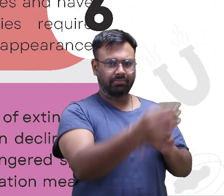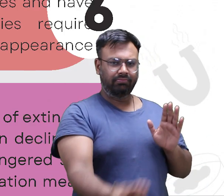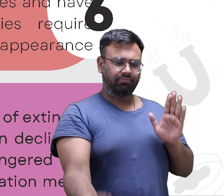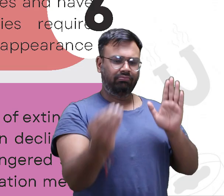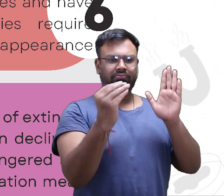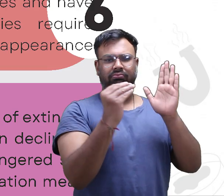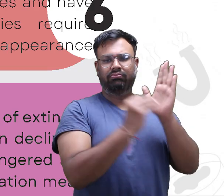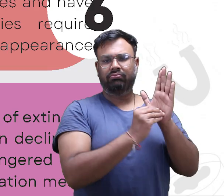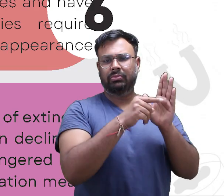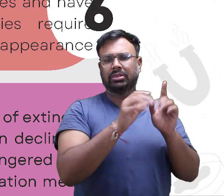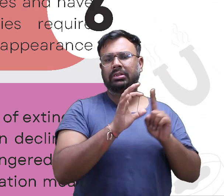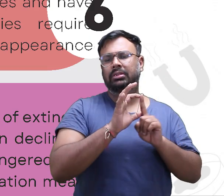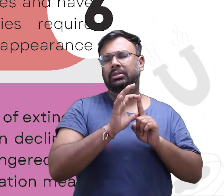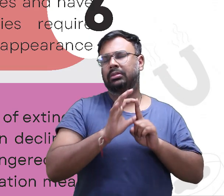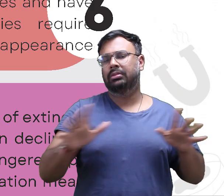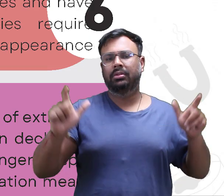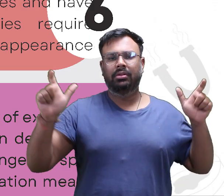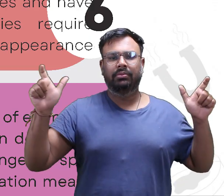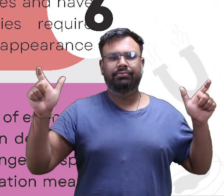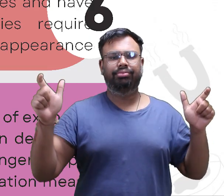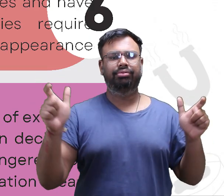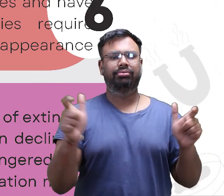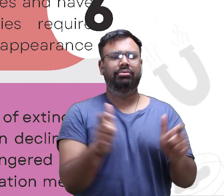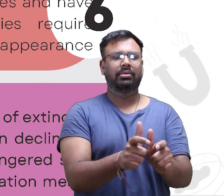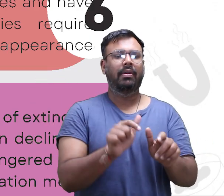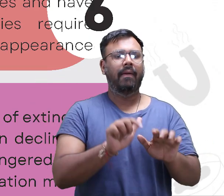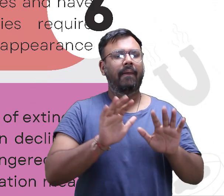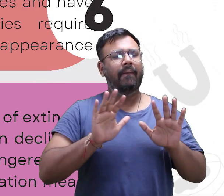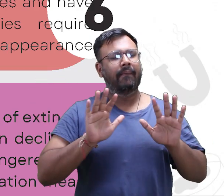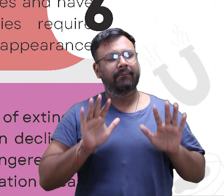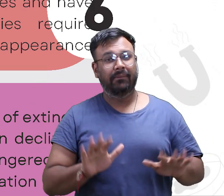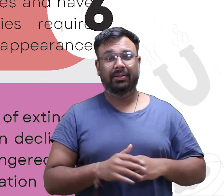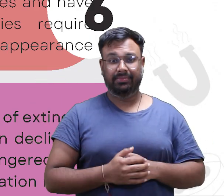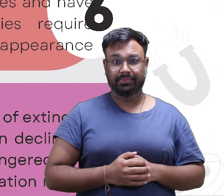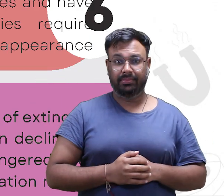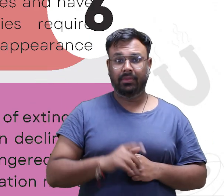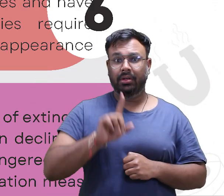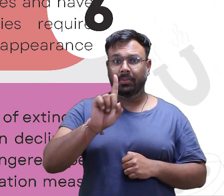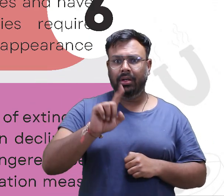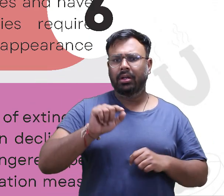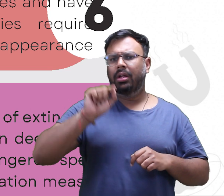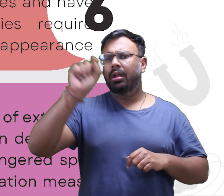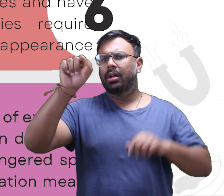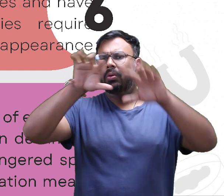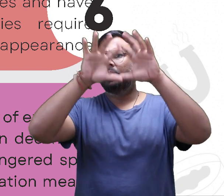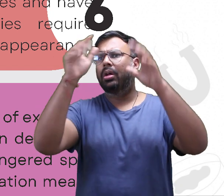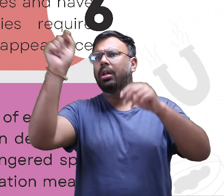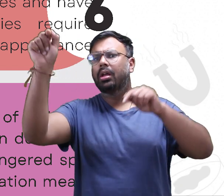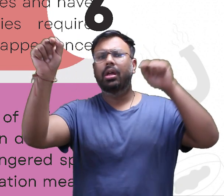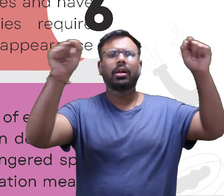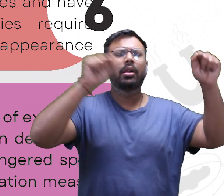Species in this category are facing a very high risk of extinction in the wild. They